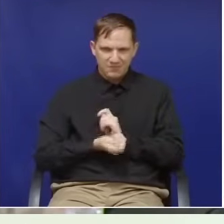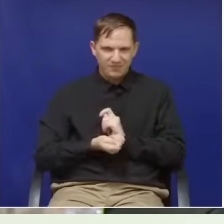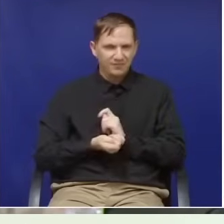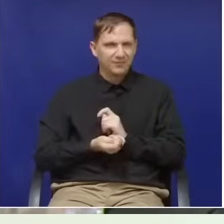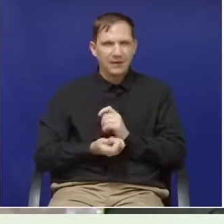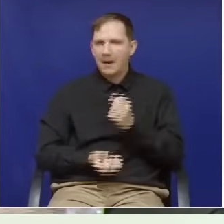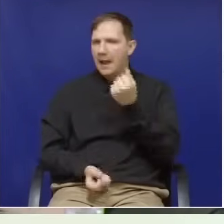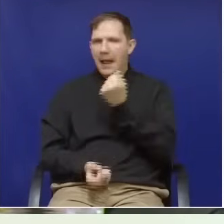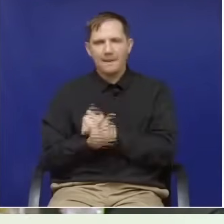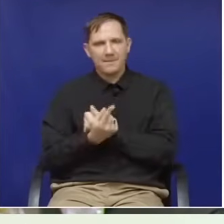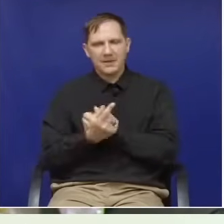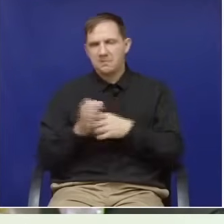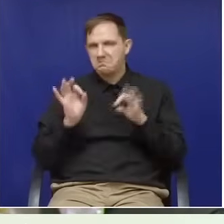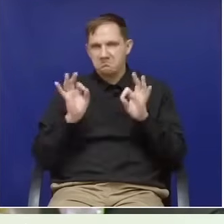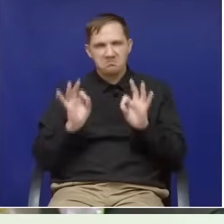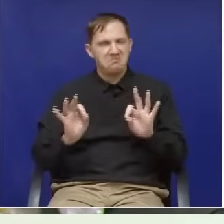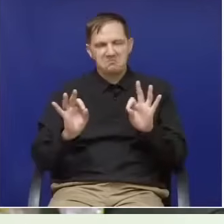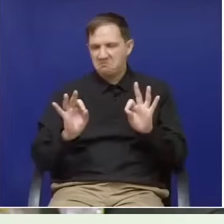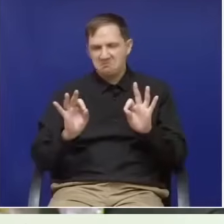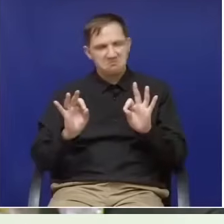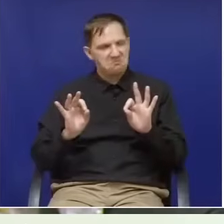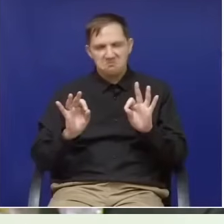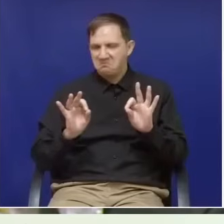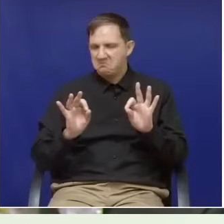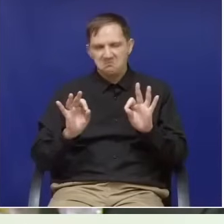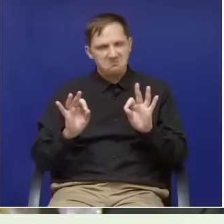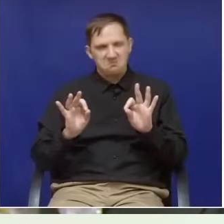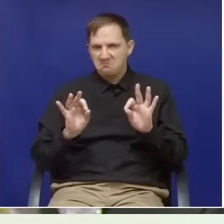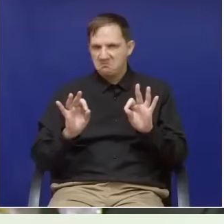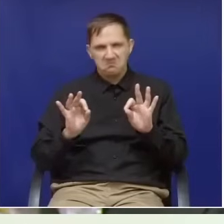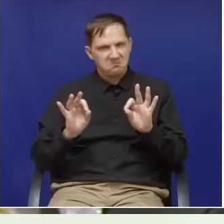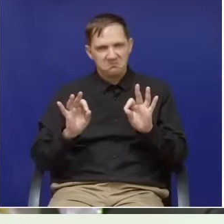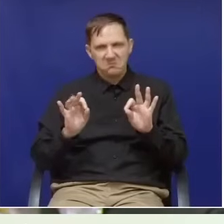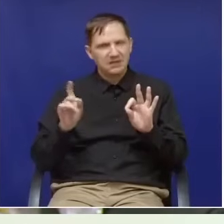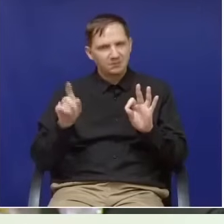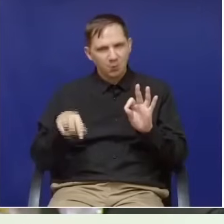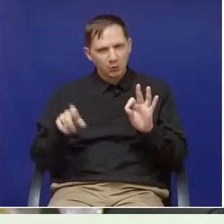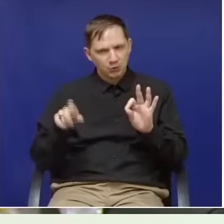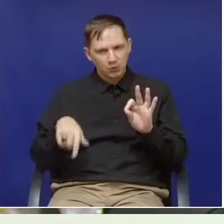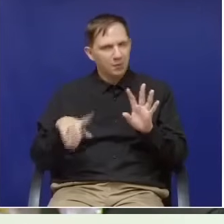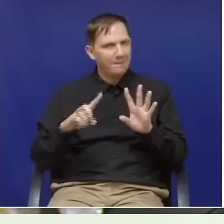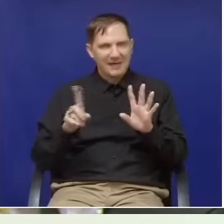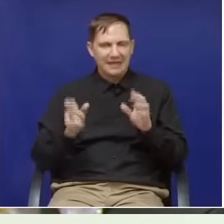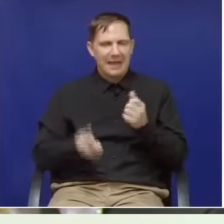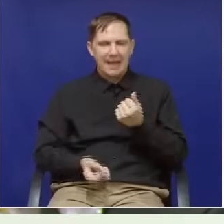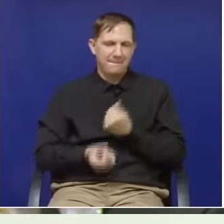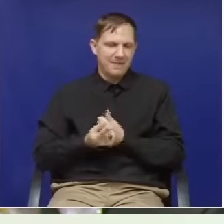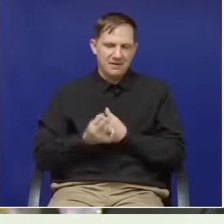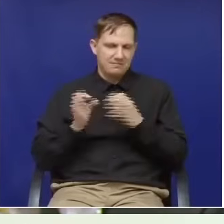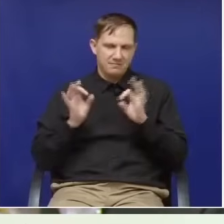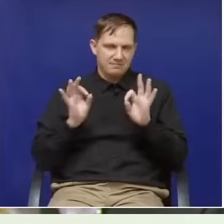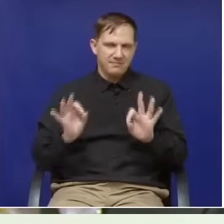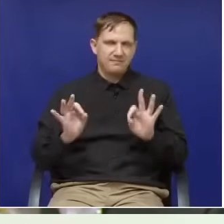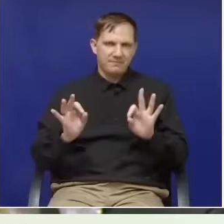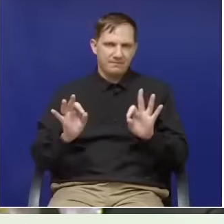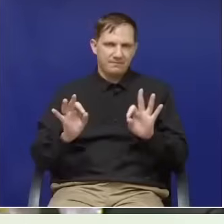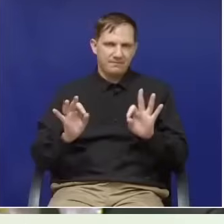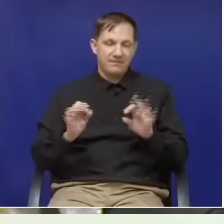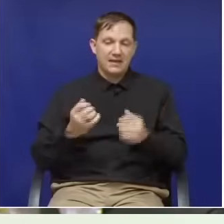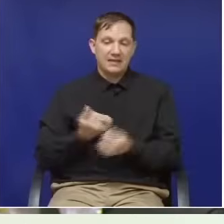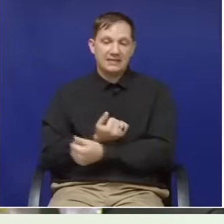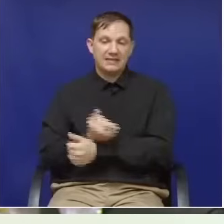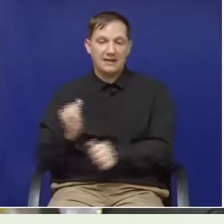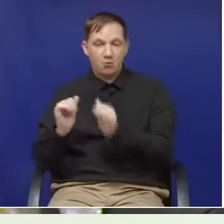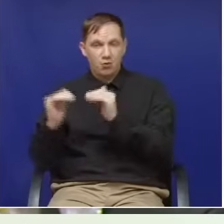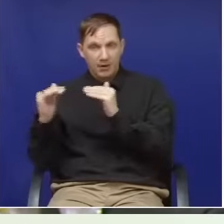completely transform this institution to what it is supposed to be. In a democratic dispensation,